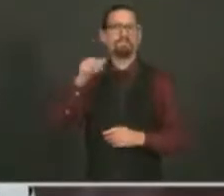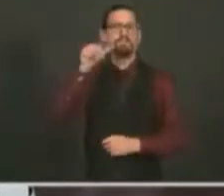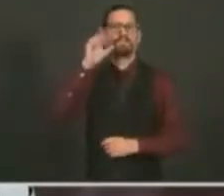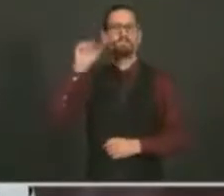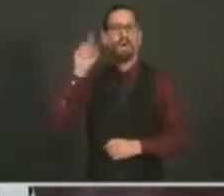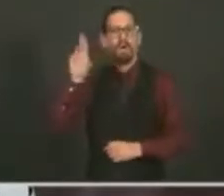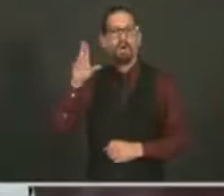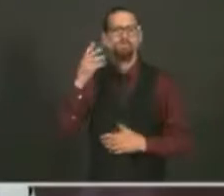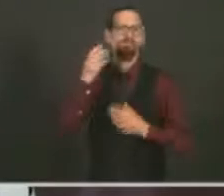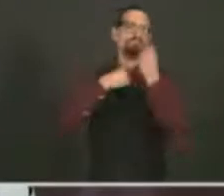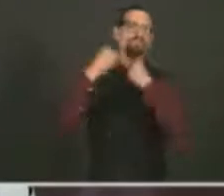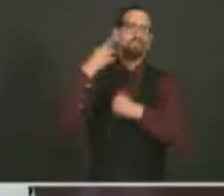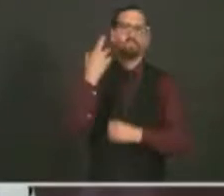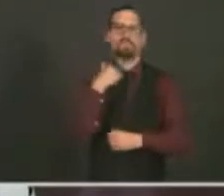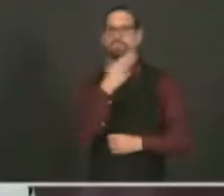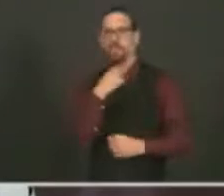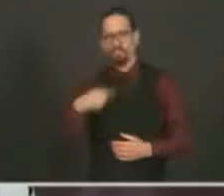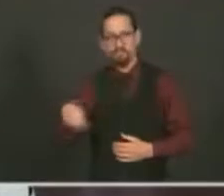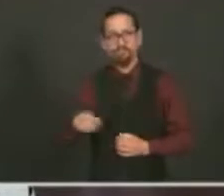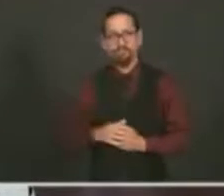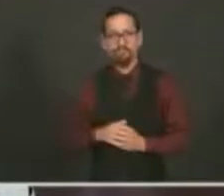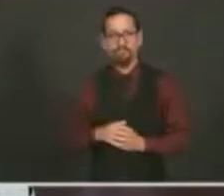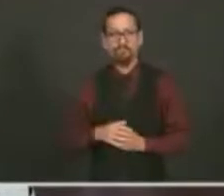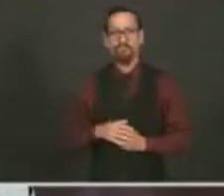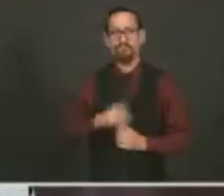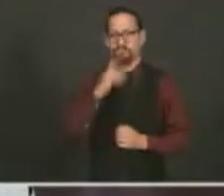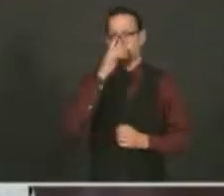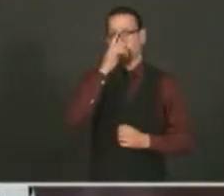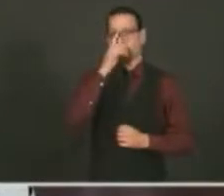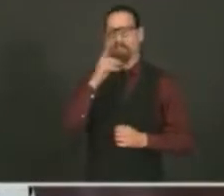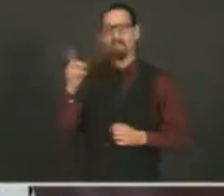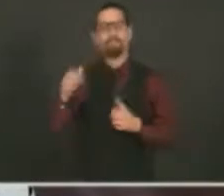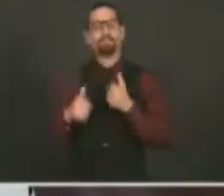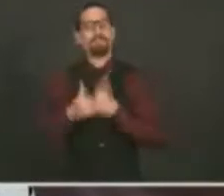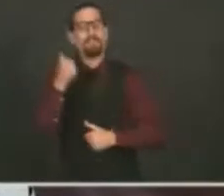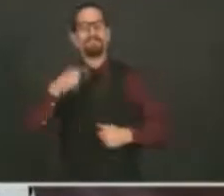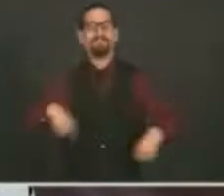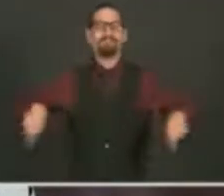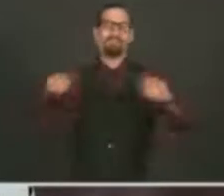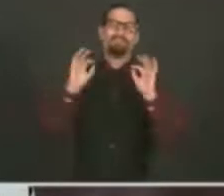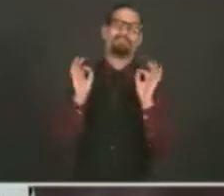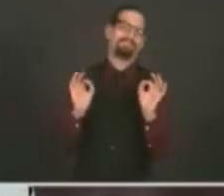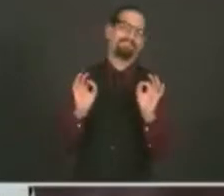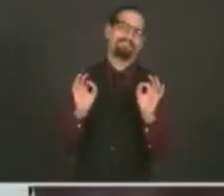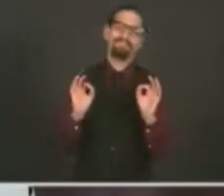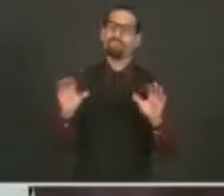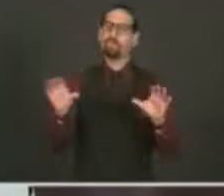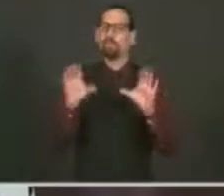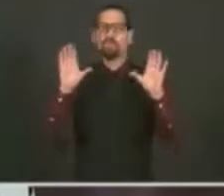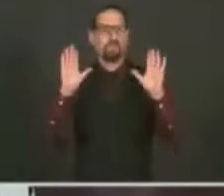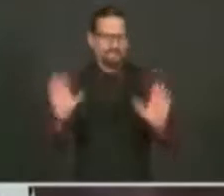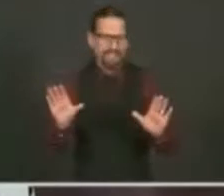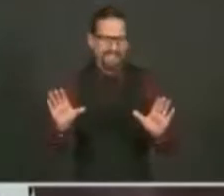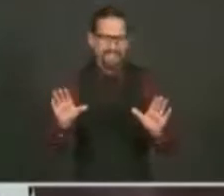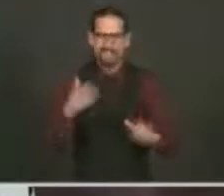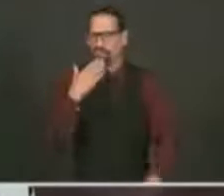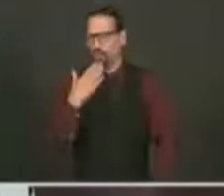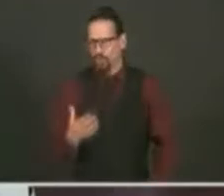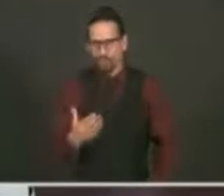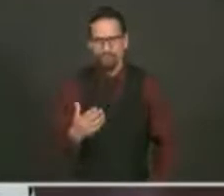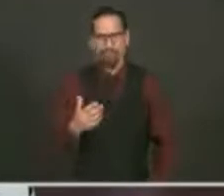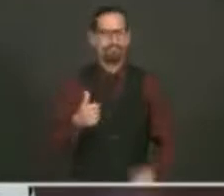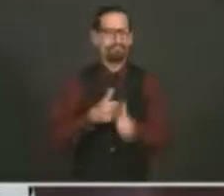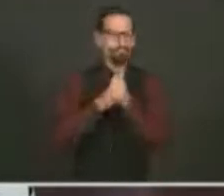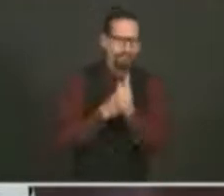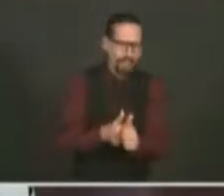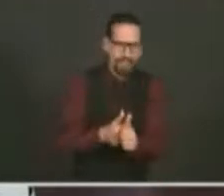vast majority of businesses in Rhode Island are doing a phenomenal job serving customers in a way that is responsible